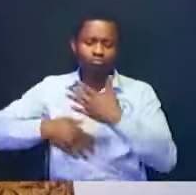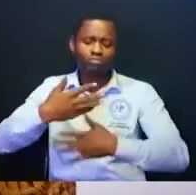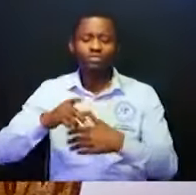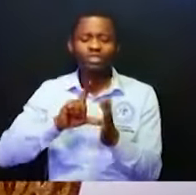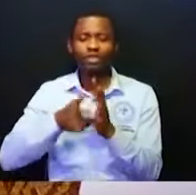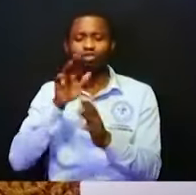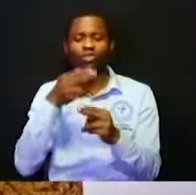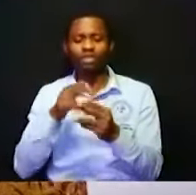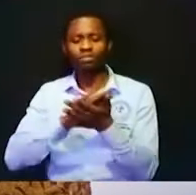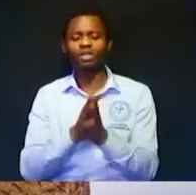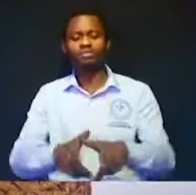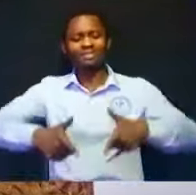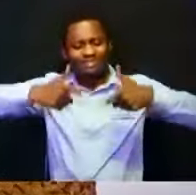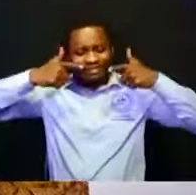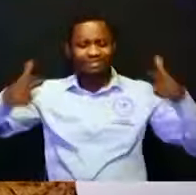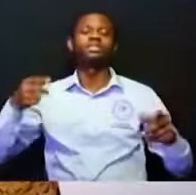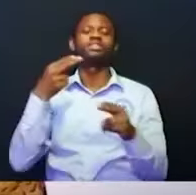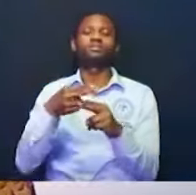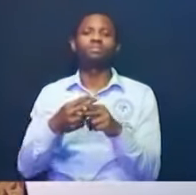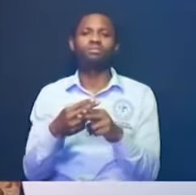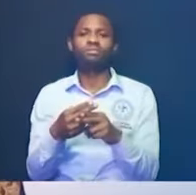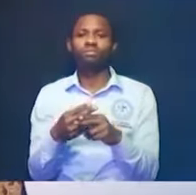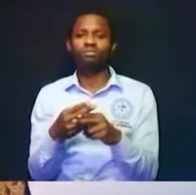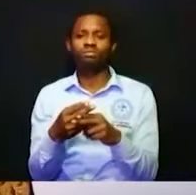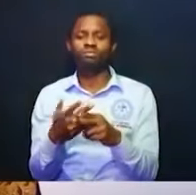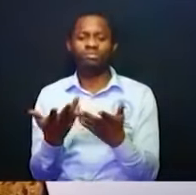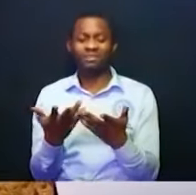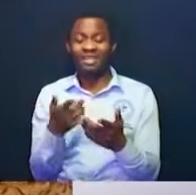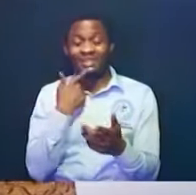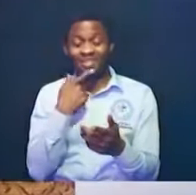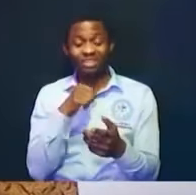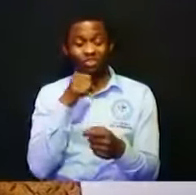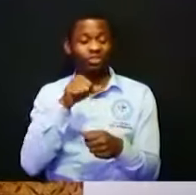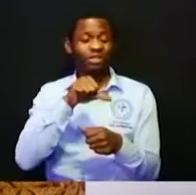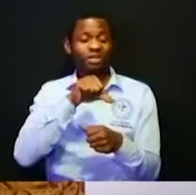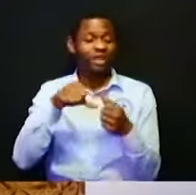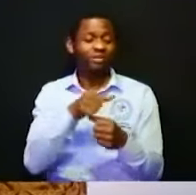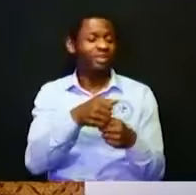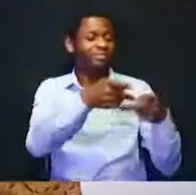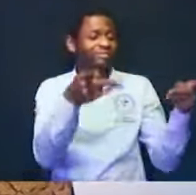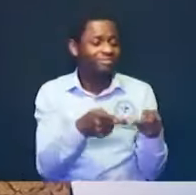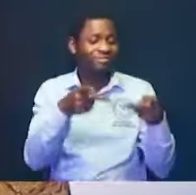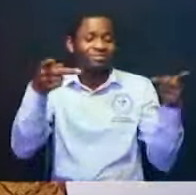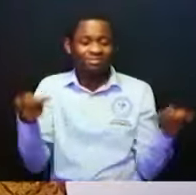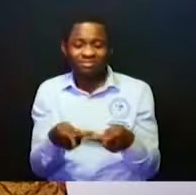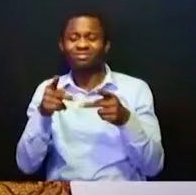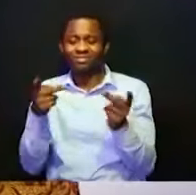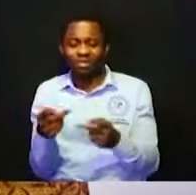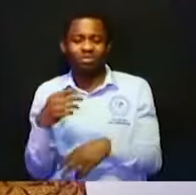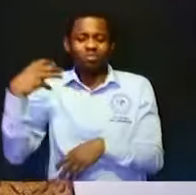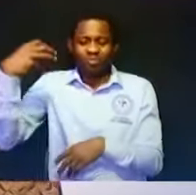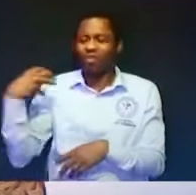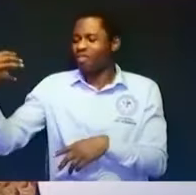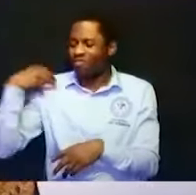nsi e wo ni obeye bia ho na obenya din kase I've said we have not discussed titles na di kan ka chere wo se ma medi abodin ho